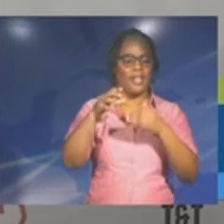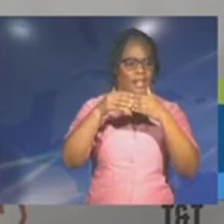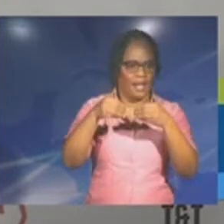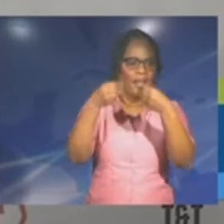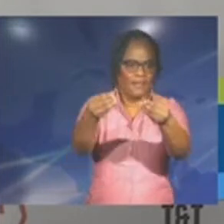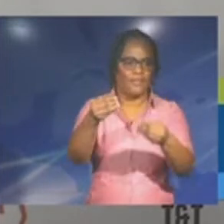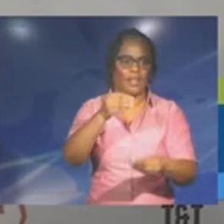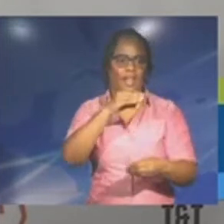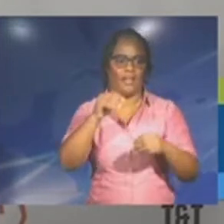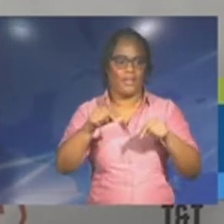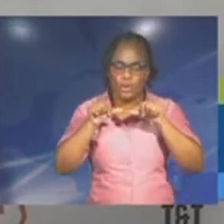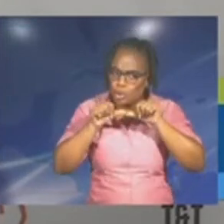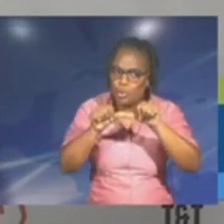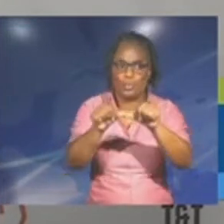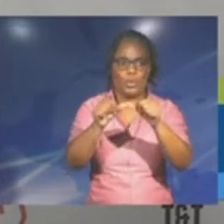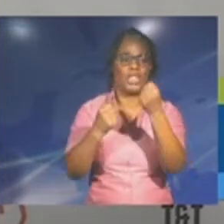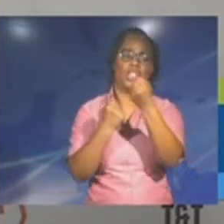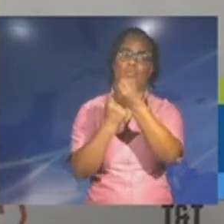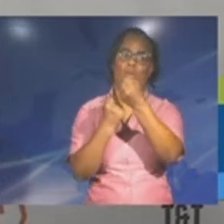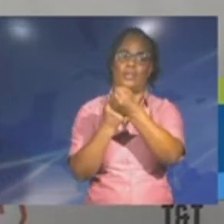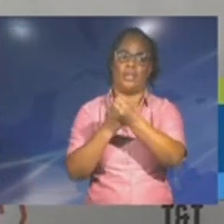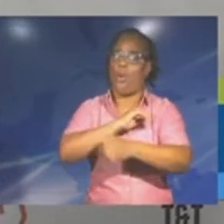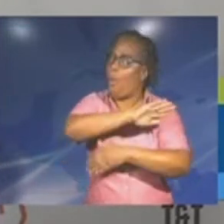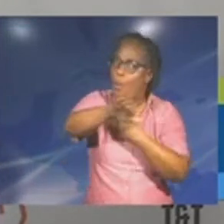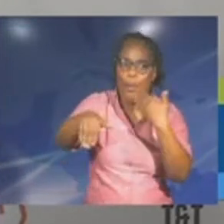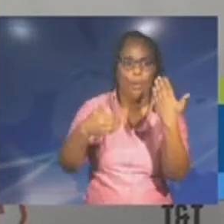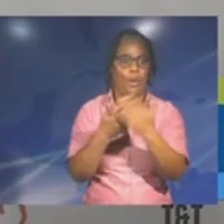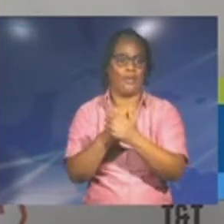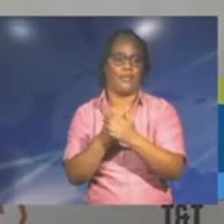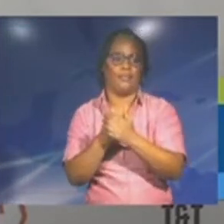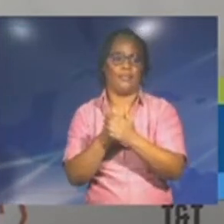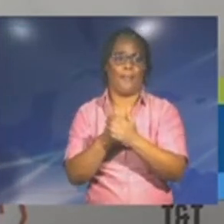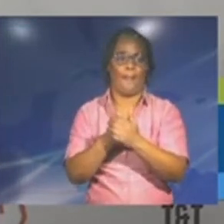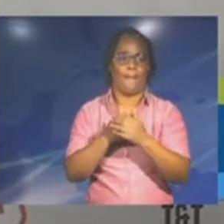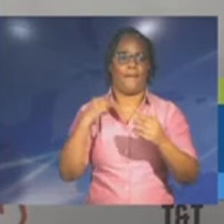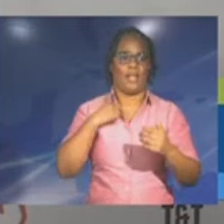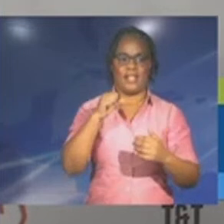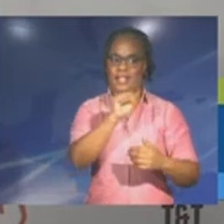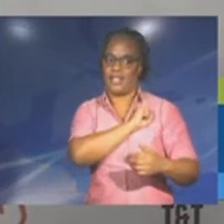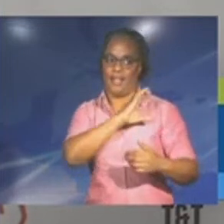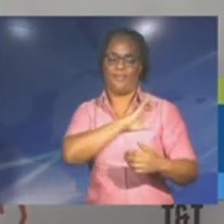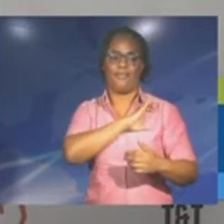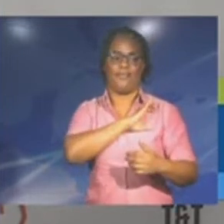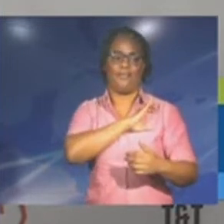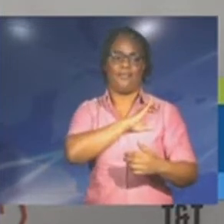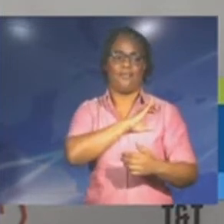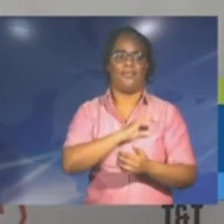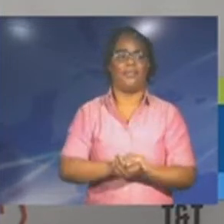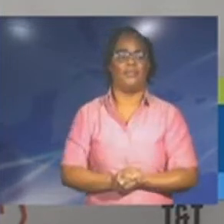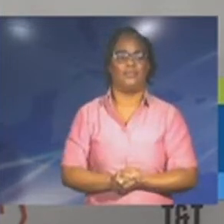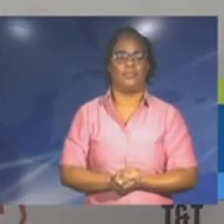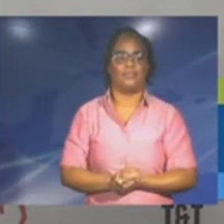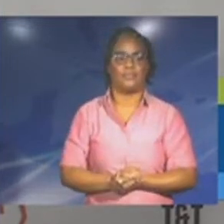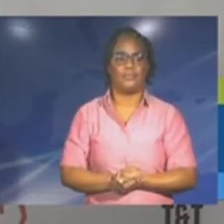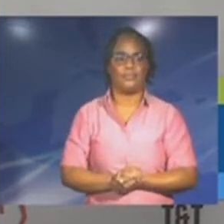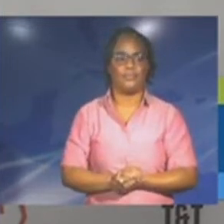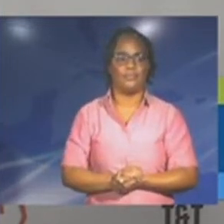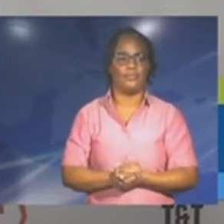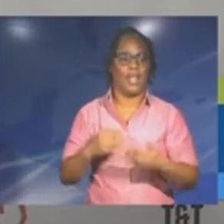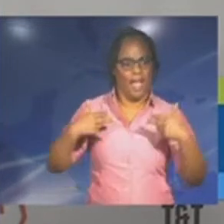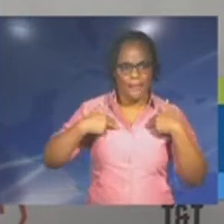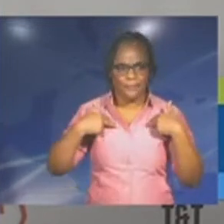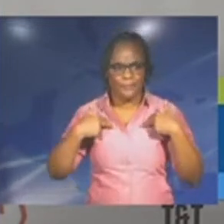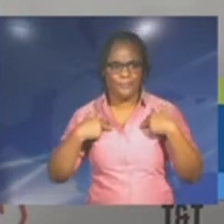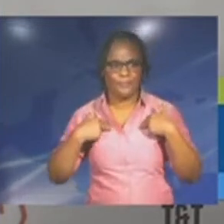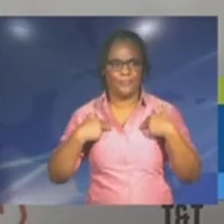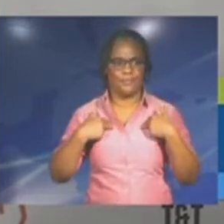mental health support for all categories of staff throughout the NCRHA. We have psychologists, we have the mental health nurses who